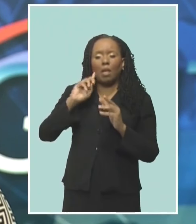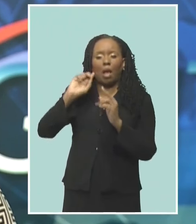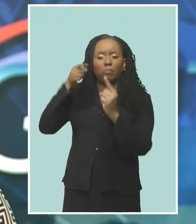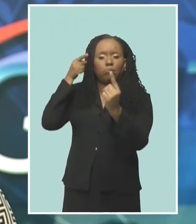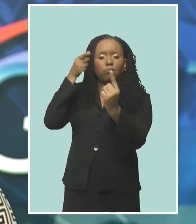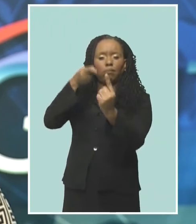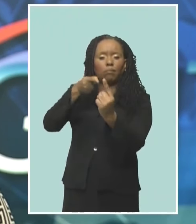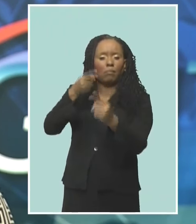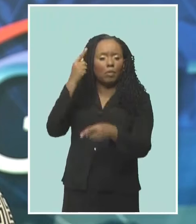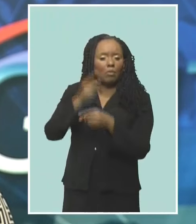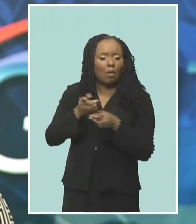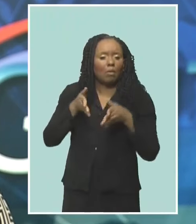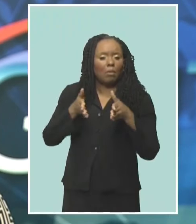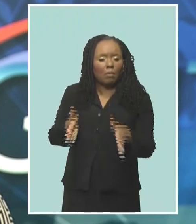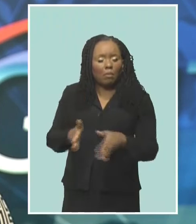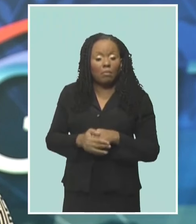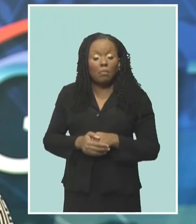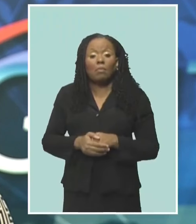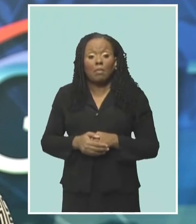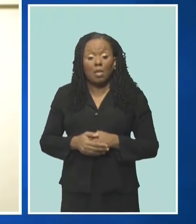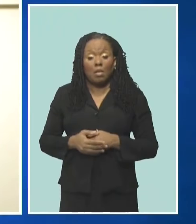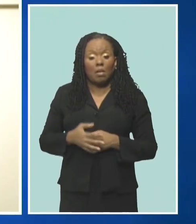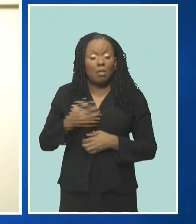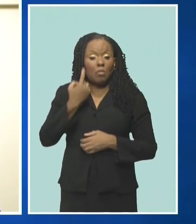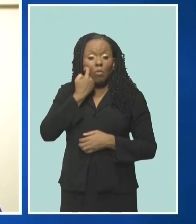benefits from its Safe Zone program.